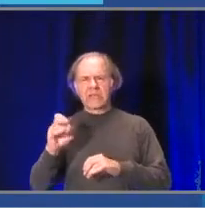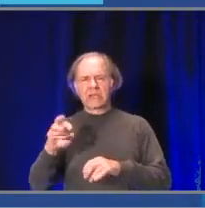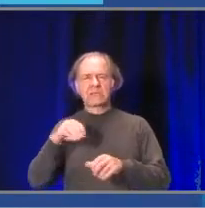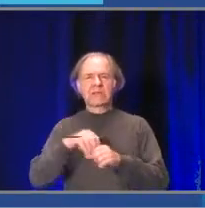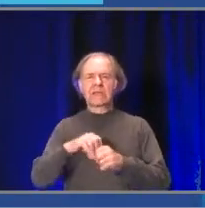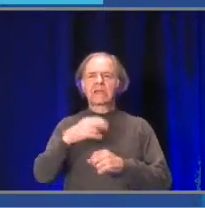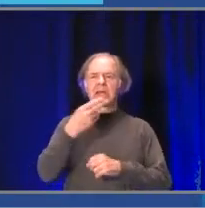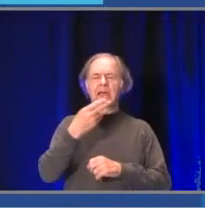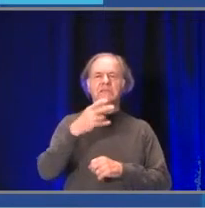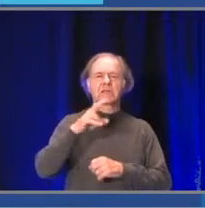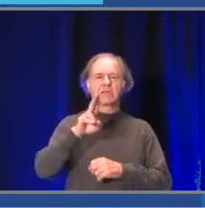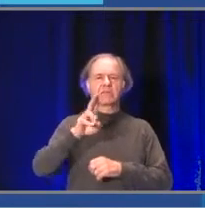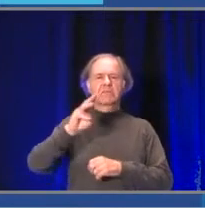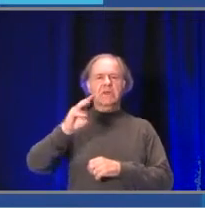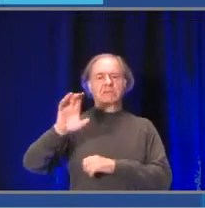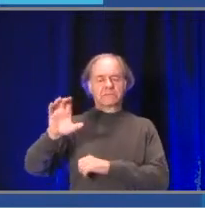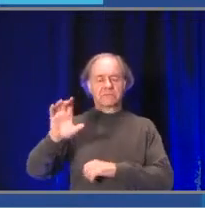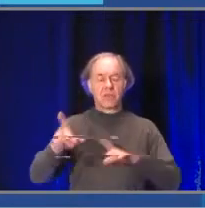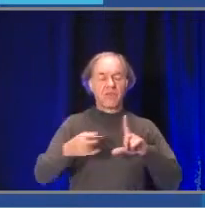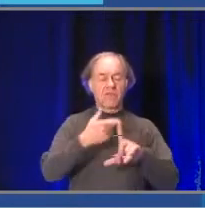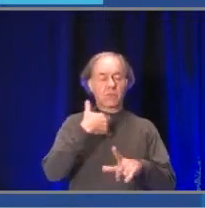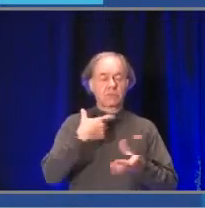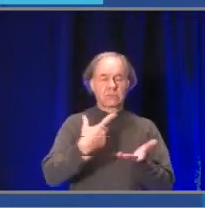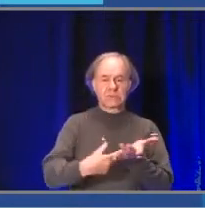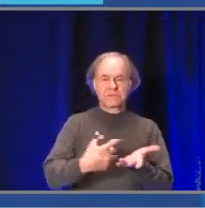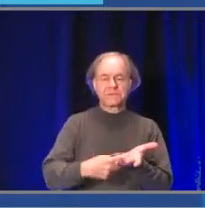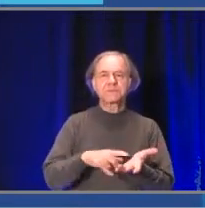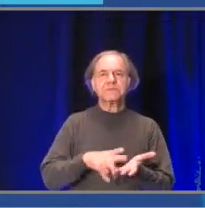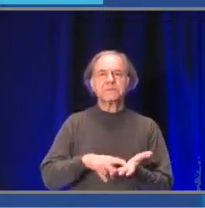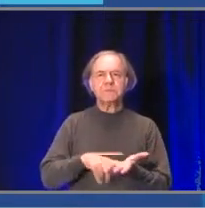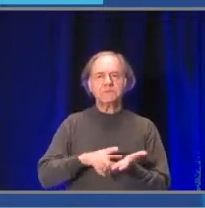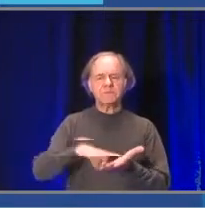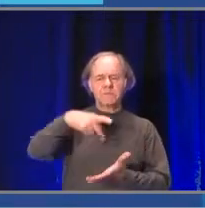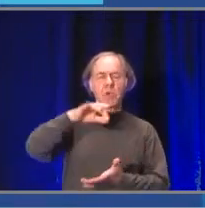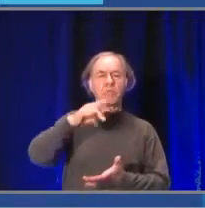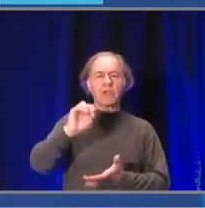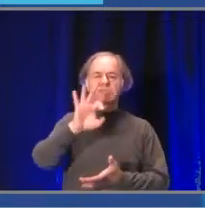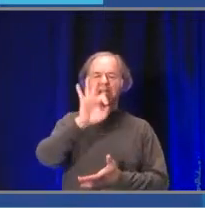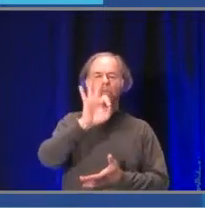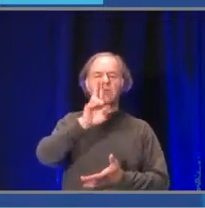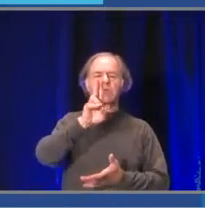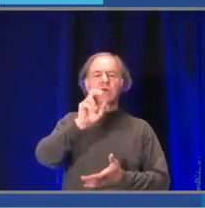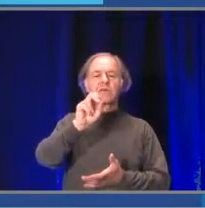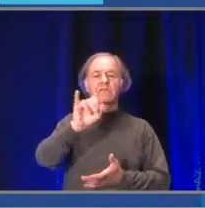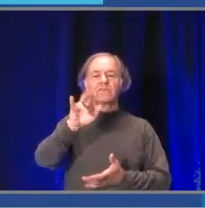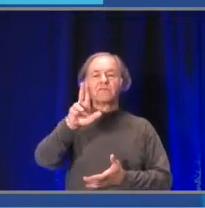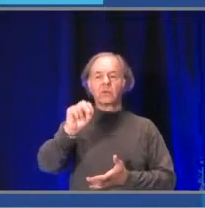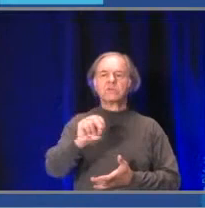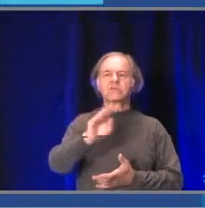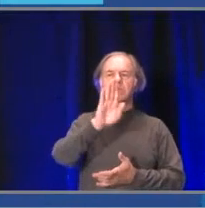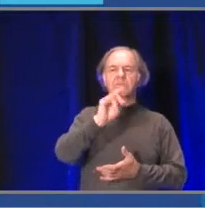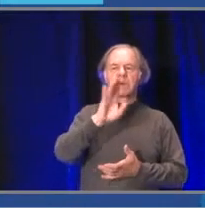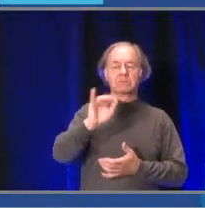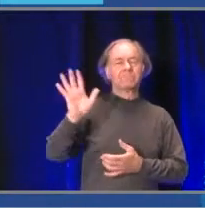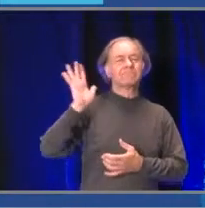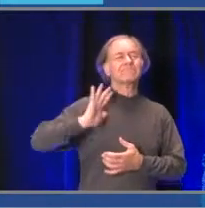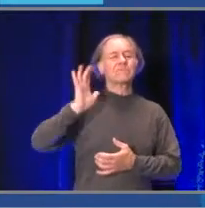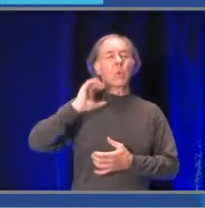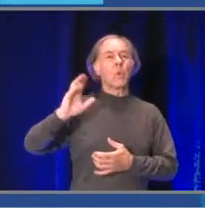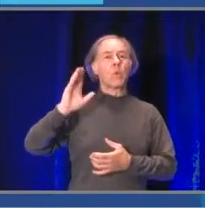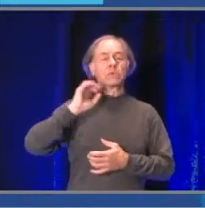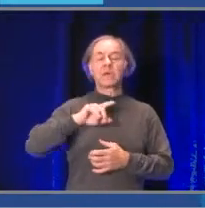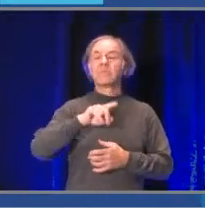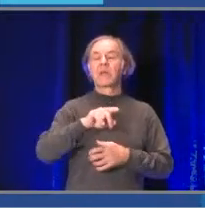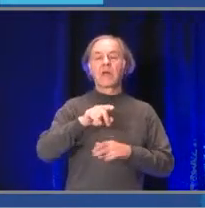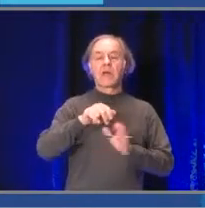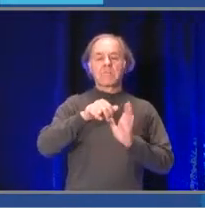Medical Center. First thing I'd like to talk about is prostate fusion biopsies. We used to do biopsies of the